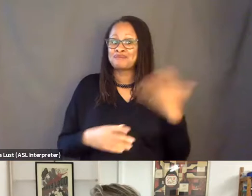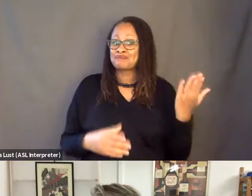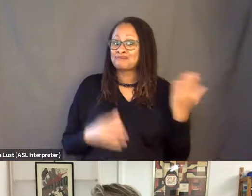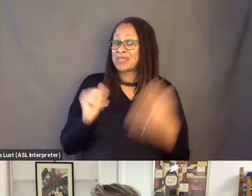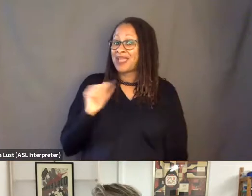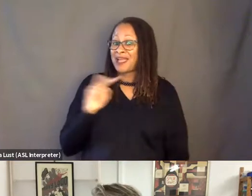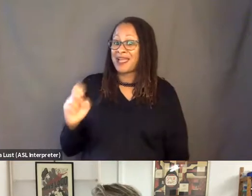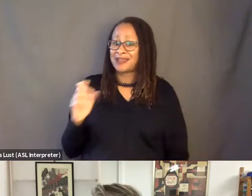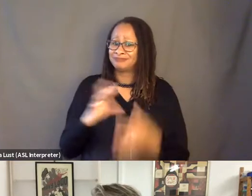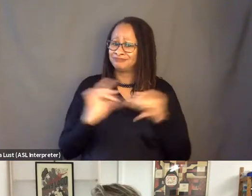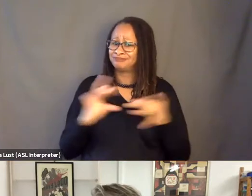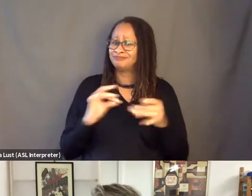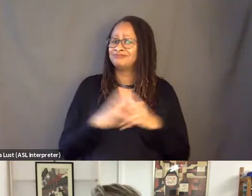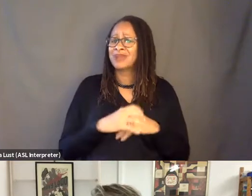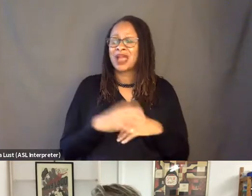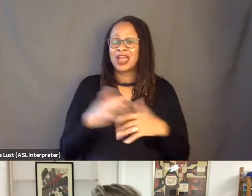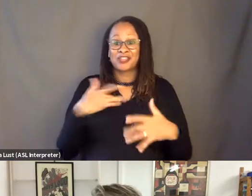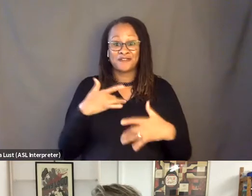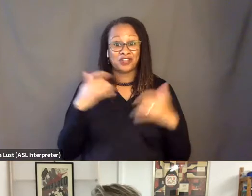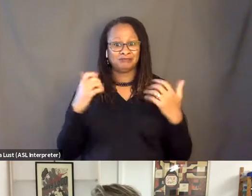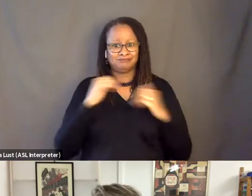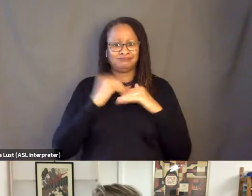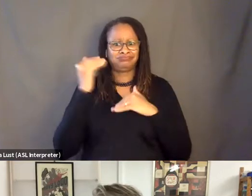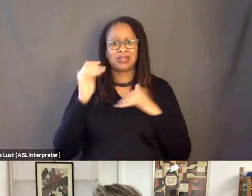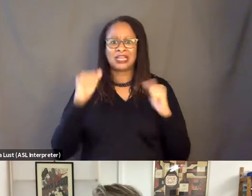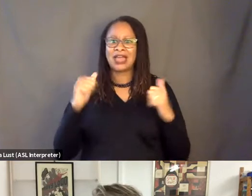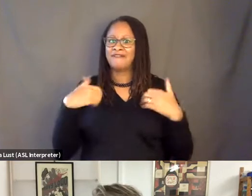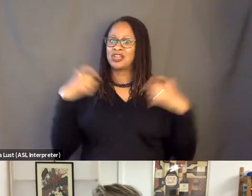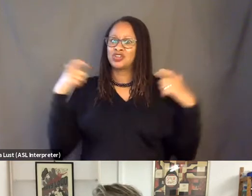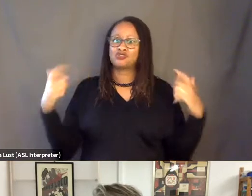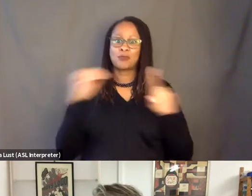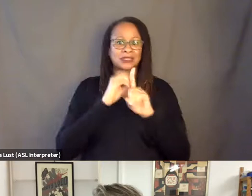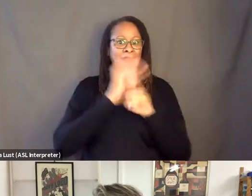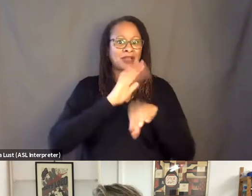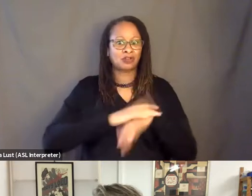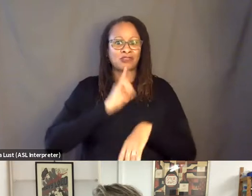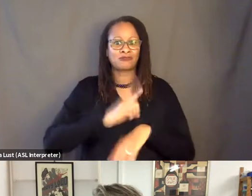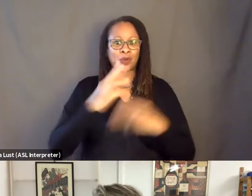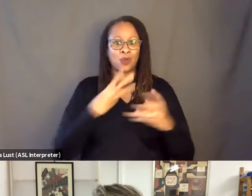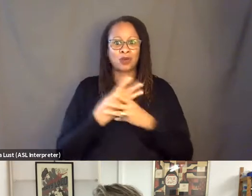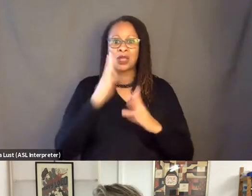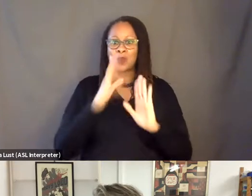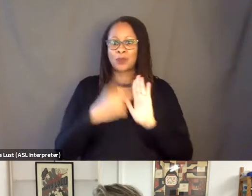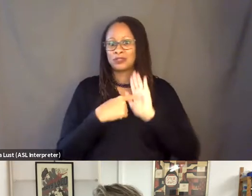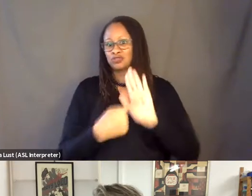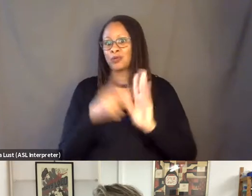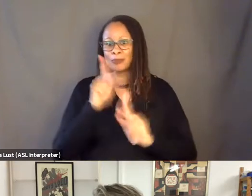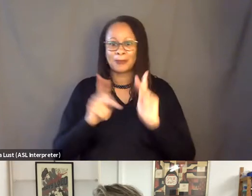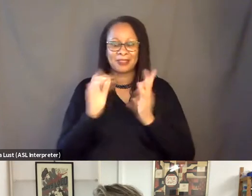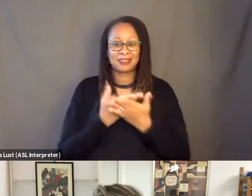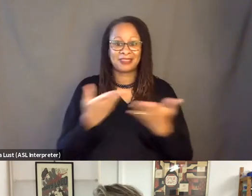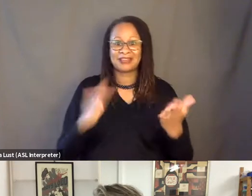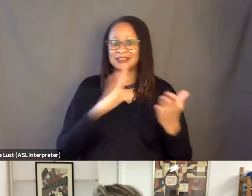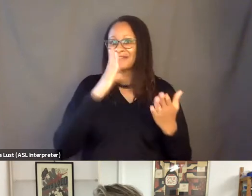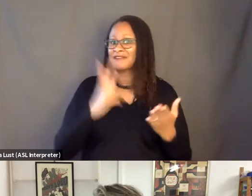that you feel like this could just have an enormous impact on the real world, that you're showing people things that they've